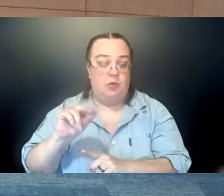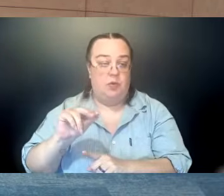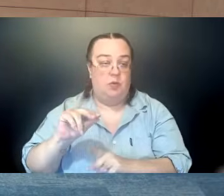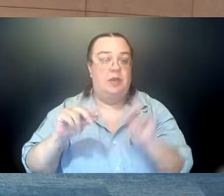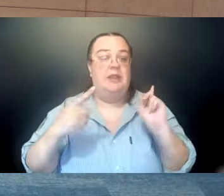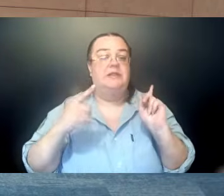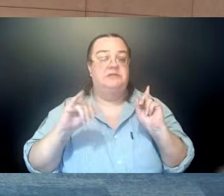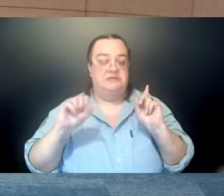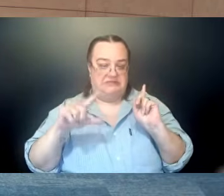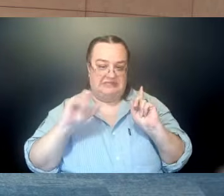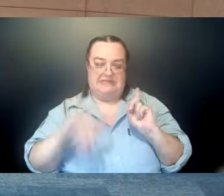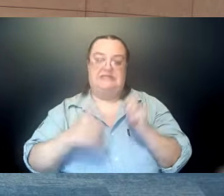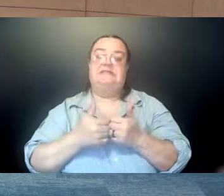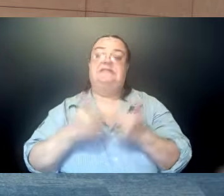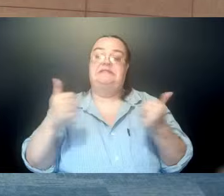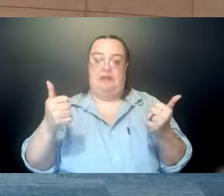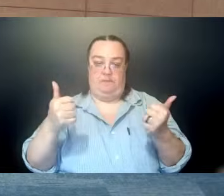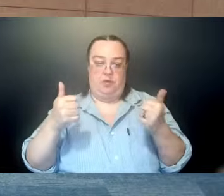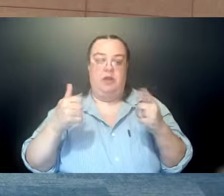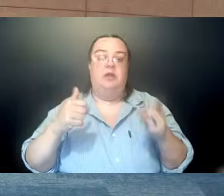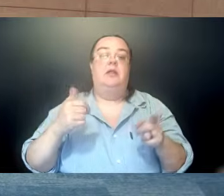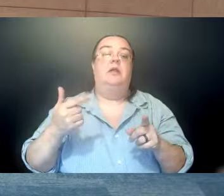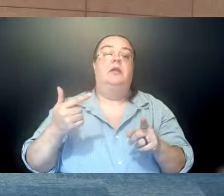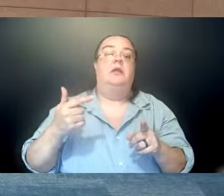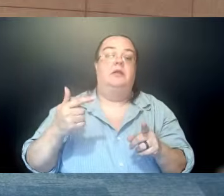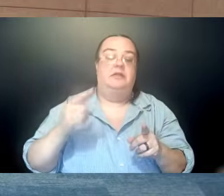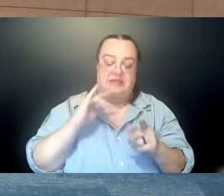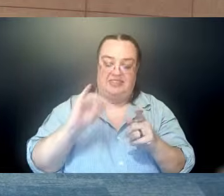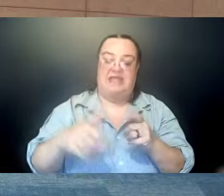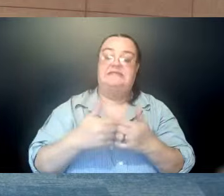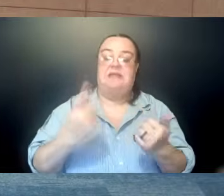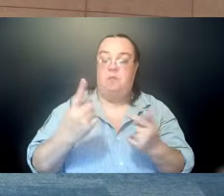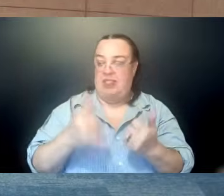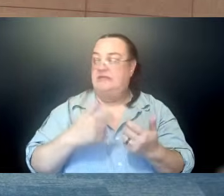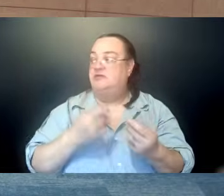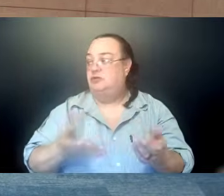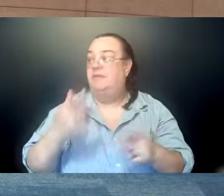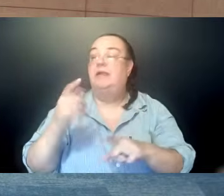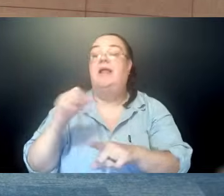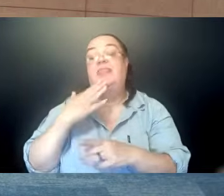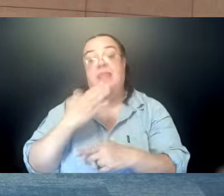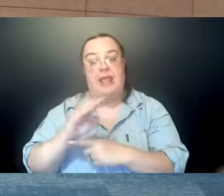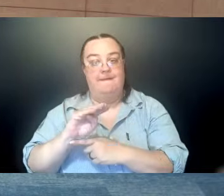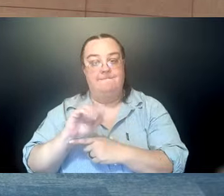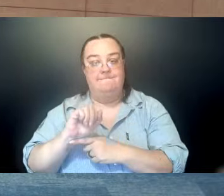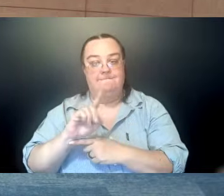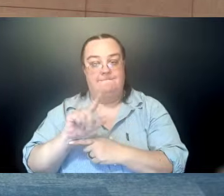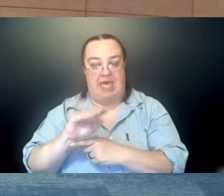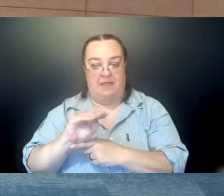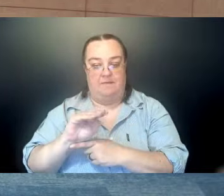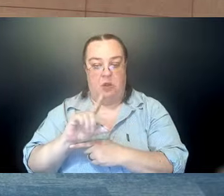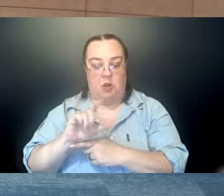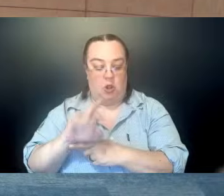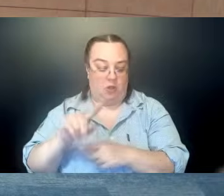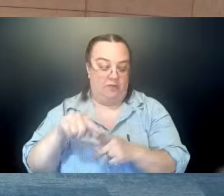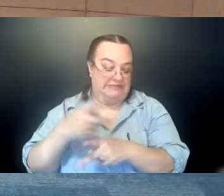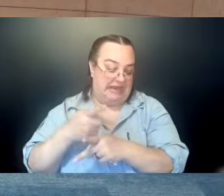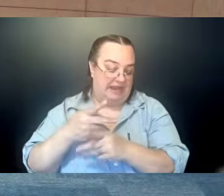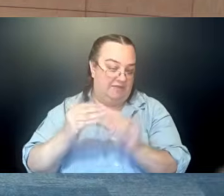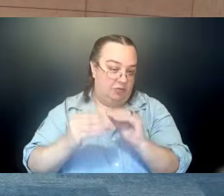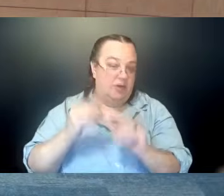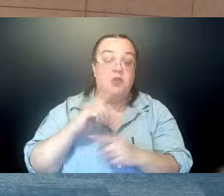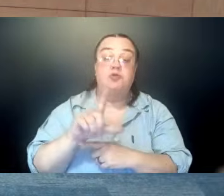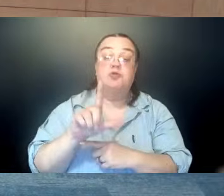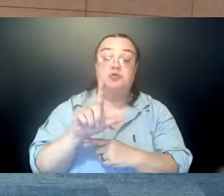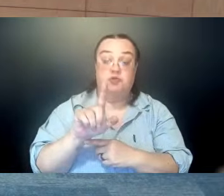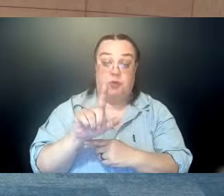The separate minutes that were distributed? Yeah. Thank you. Thank you, Madam Clerk, for getting all those corrections done. So it's the 21 in the